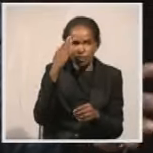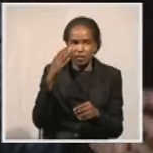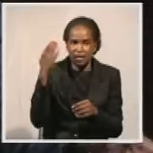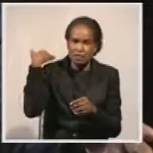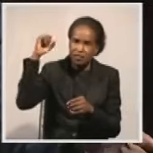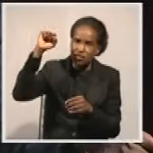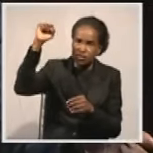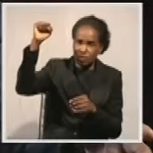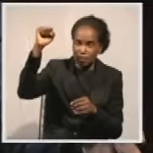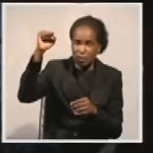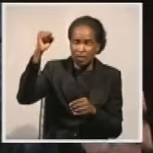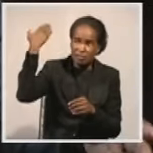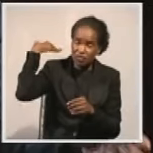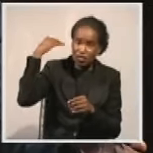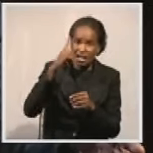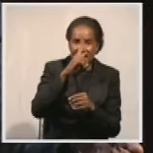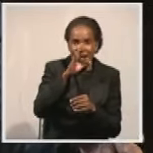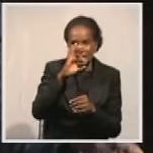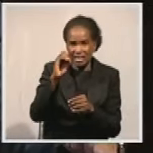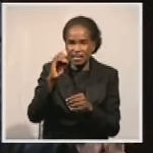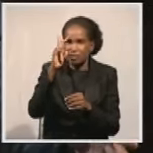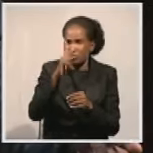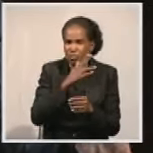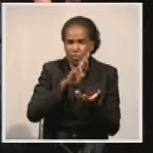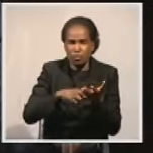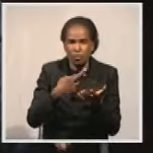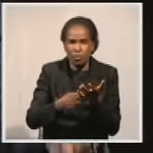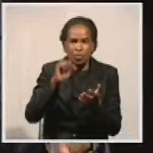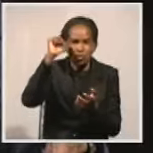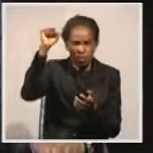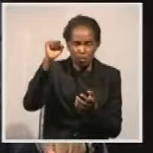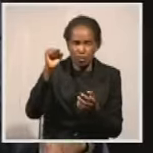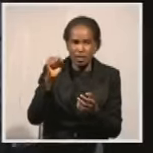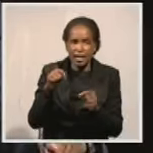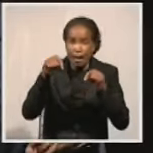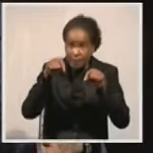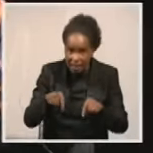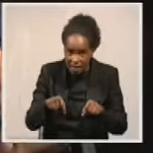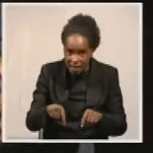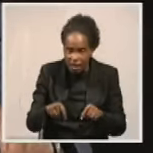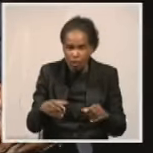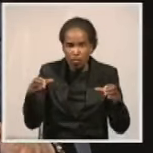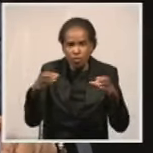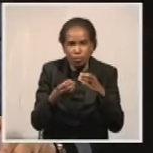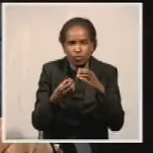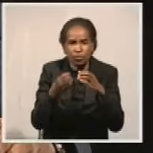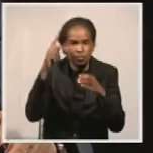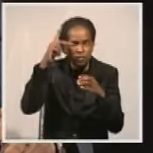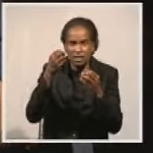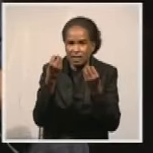SWAPO was already recognized as a representative of the Namibian people. But now you have to work together. You have to decide how this government has to be